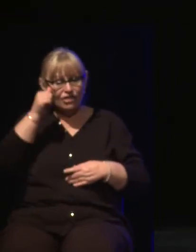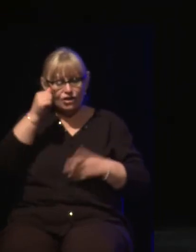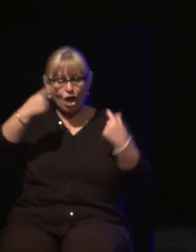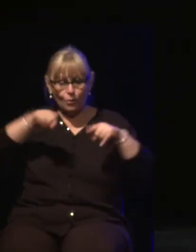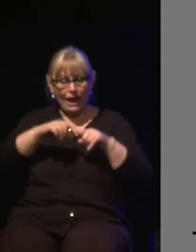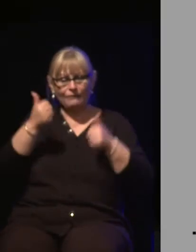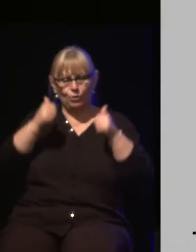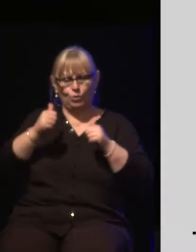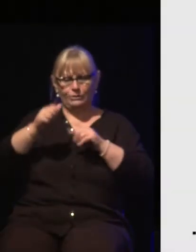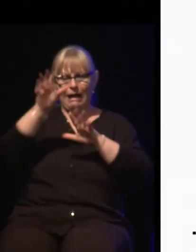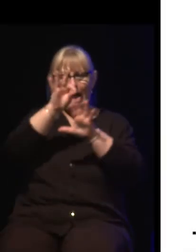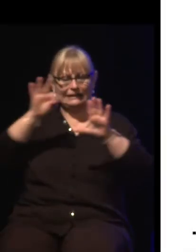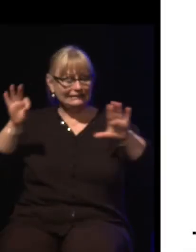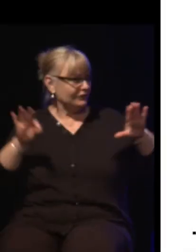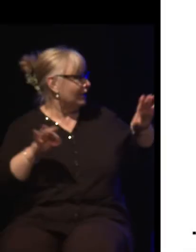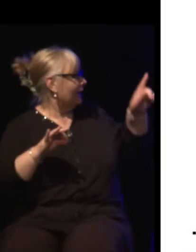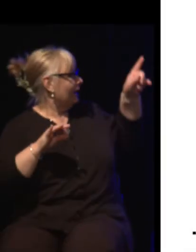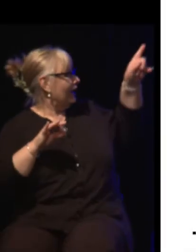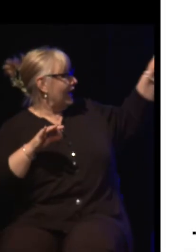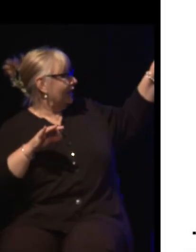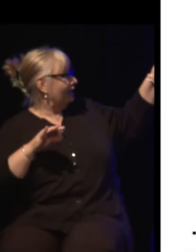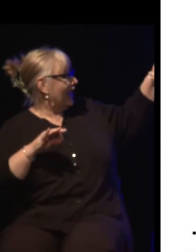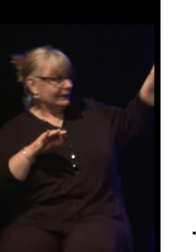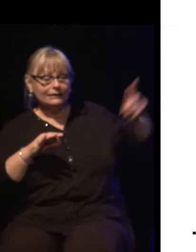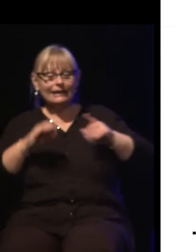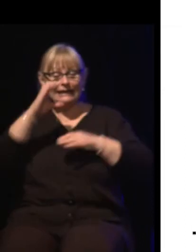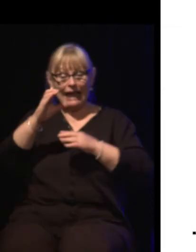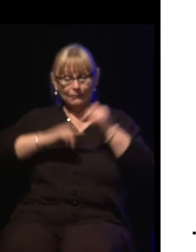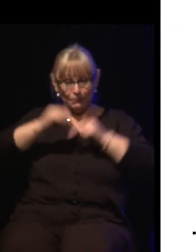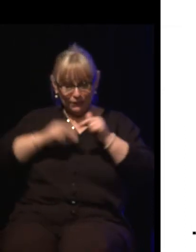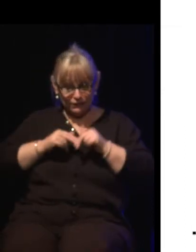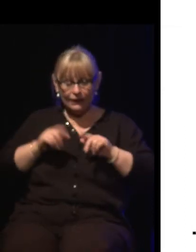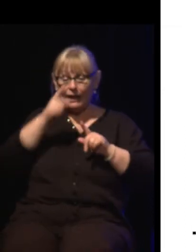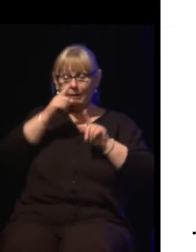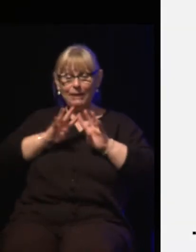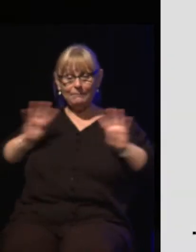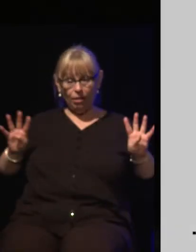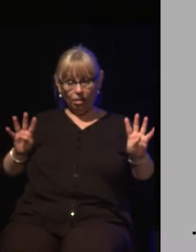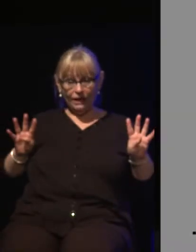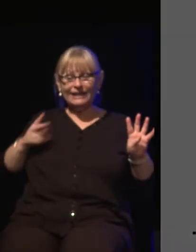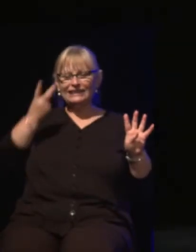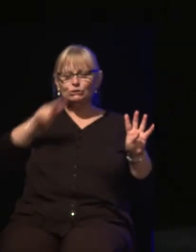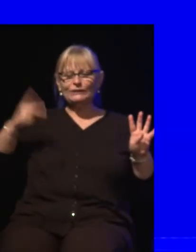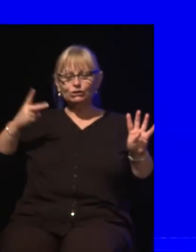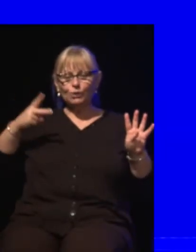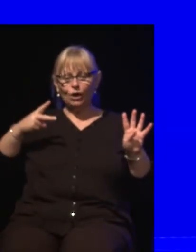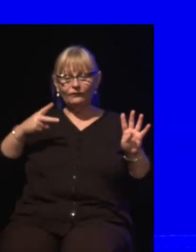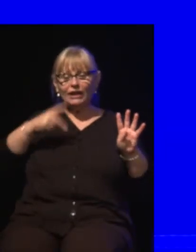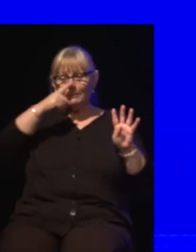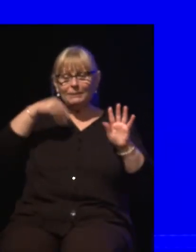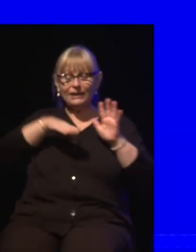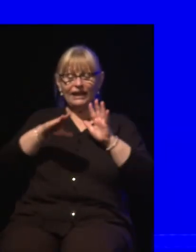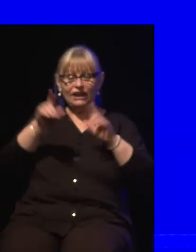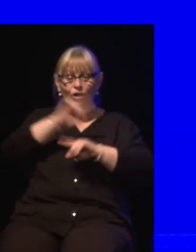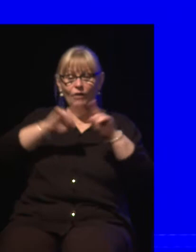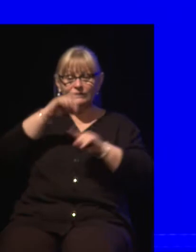is a photo of people looking at Canberra architecture in a conference in 2012 in Palm Springs, of all